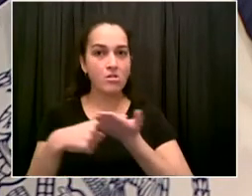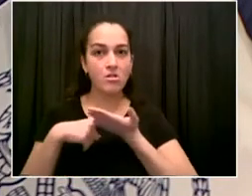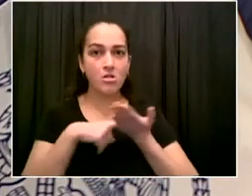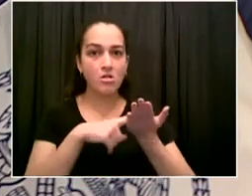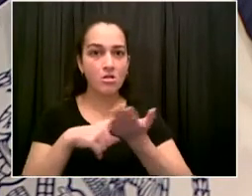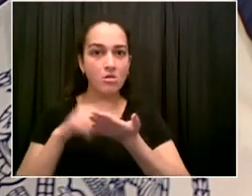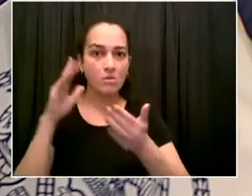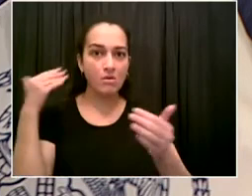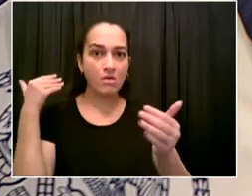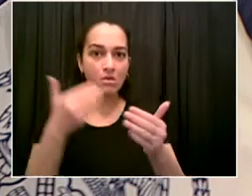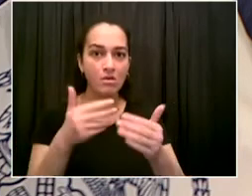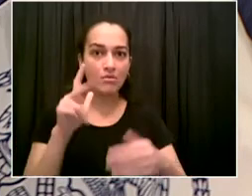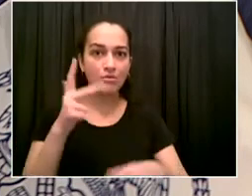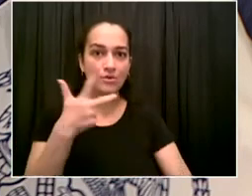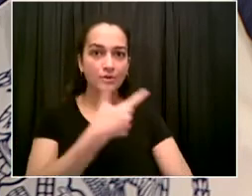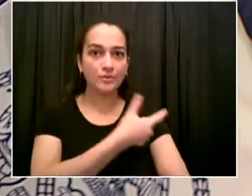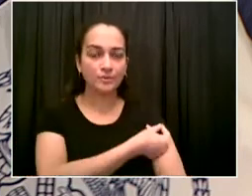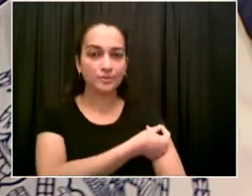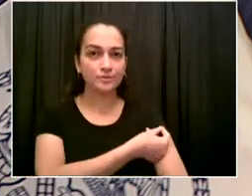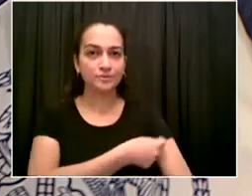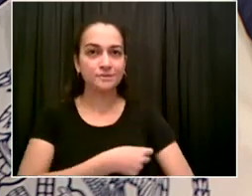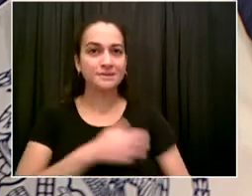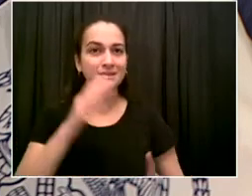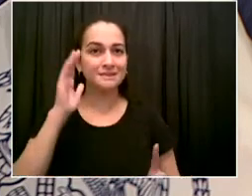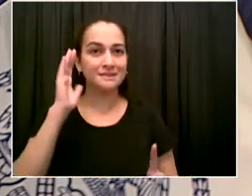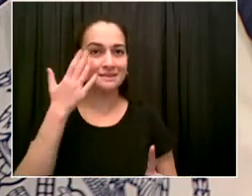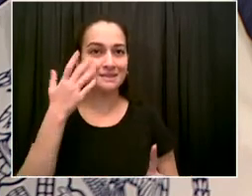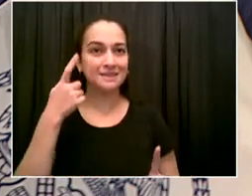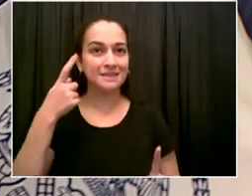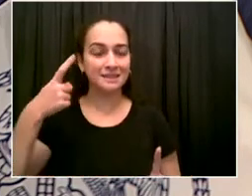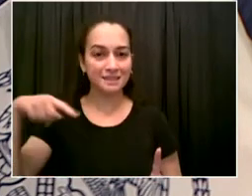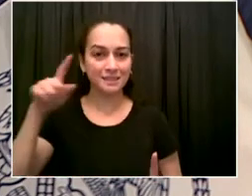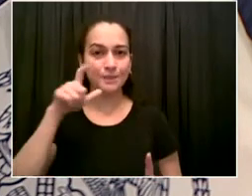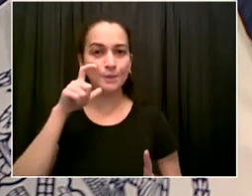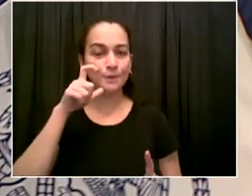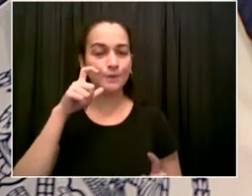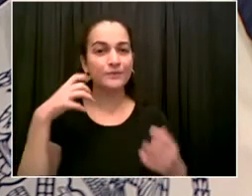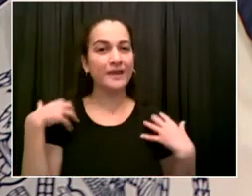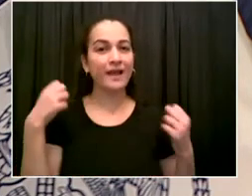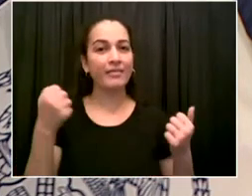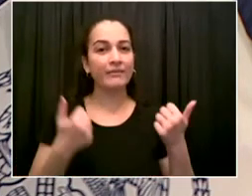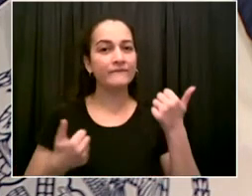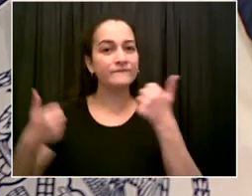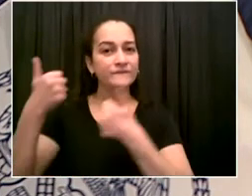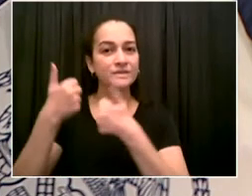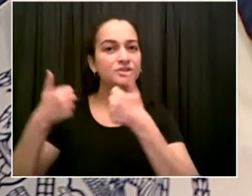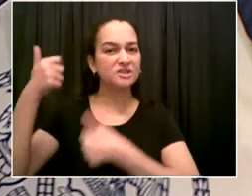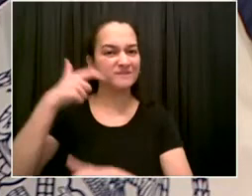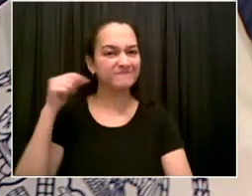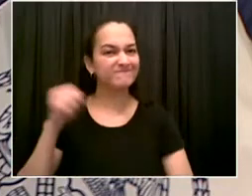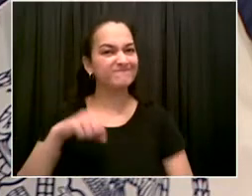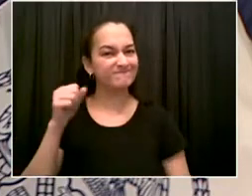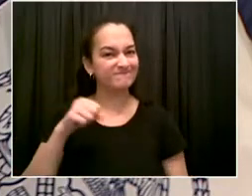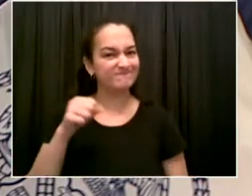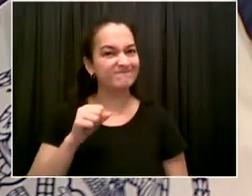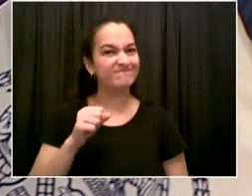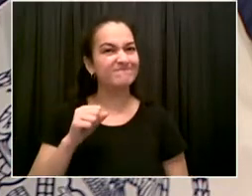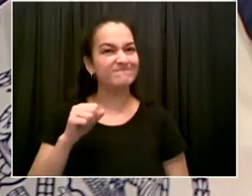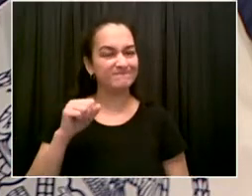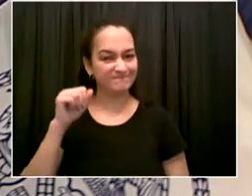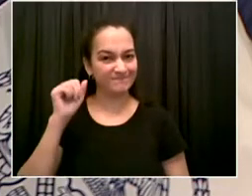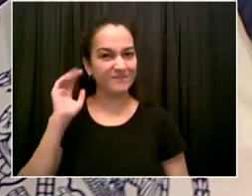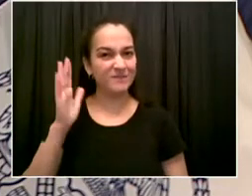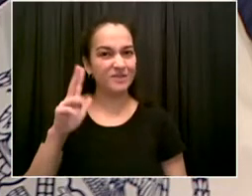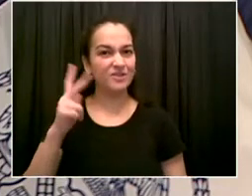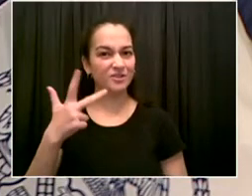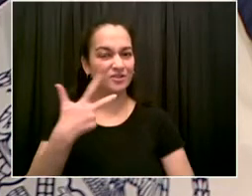talk about whether that formal announcement has, you know, kind of changed any specific